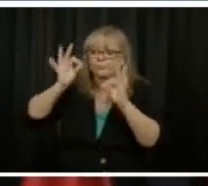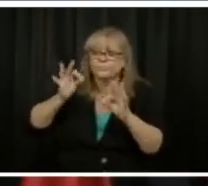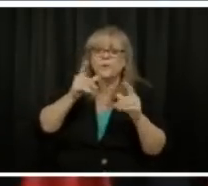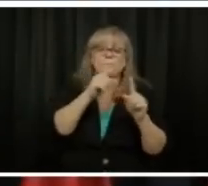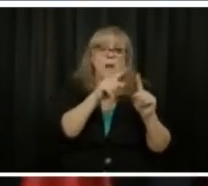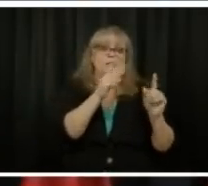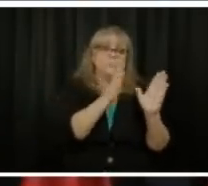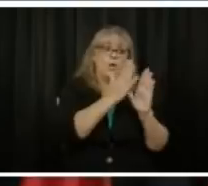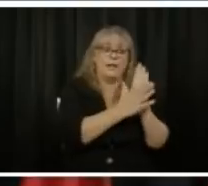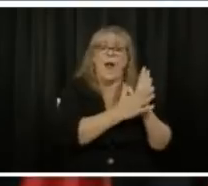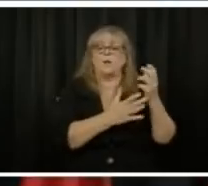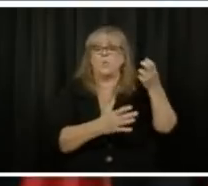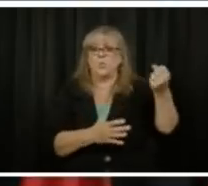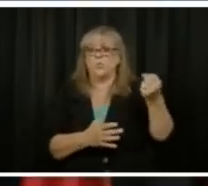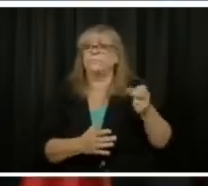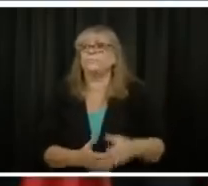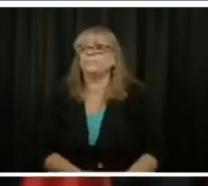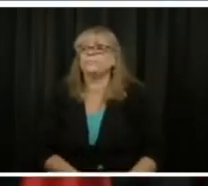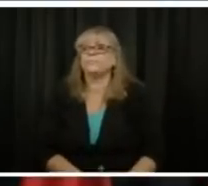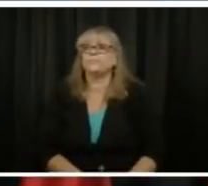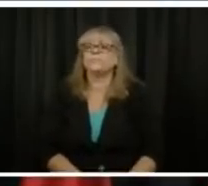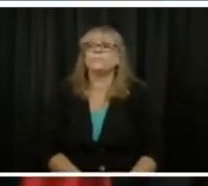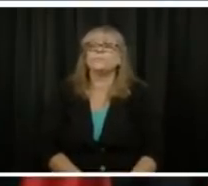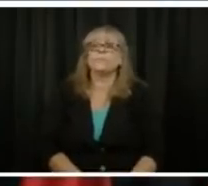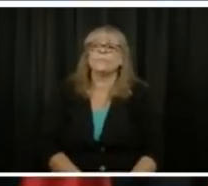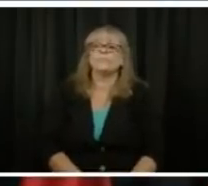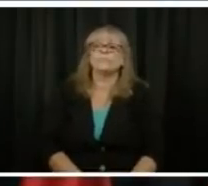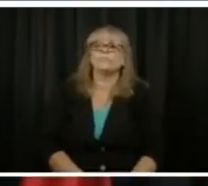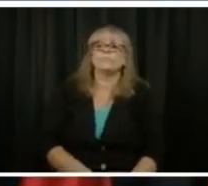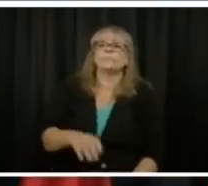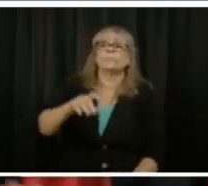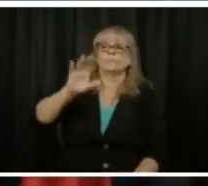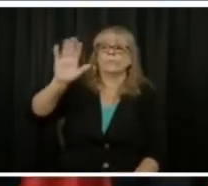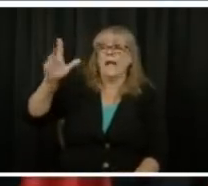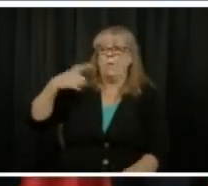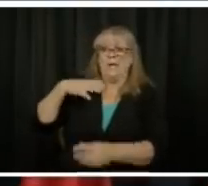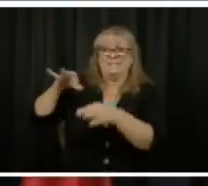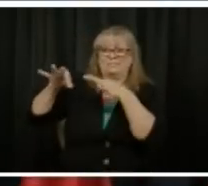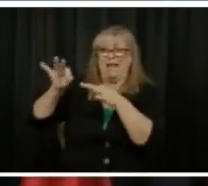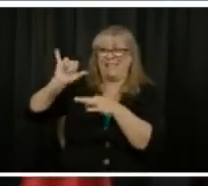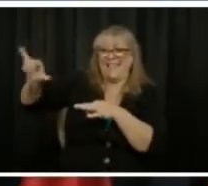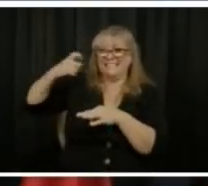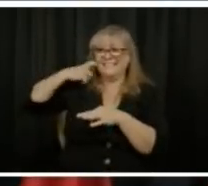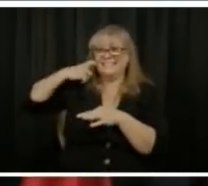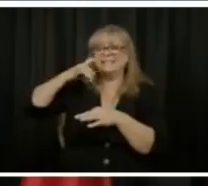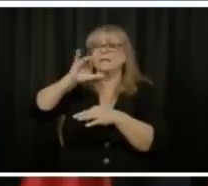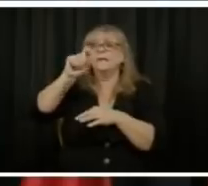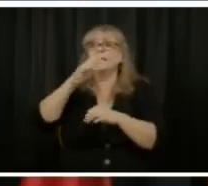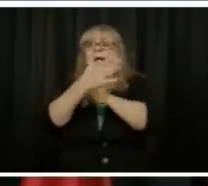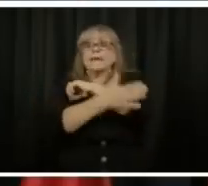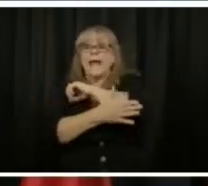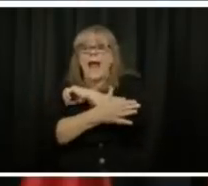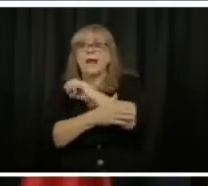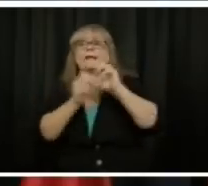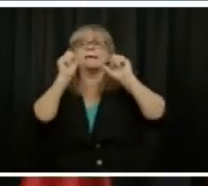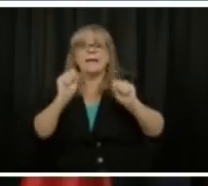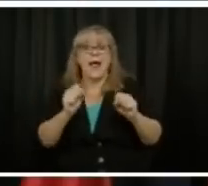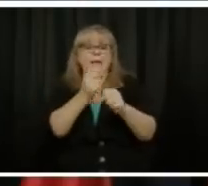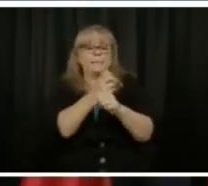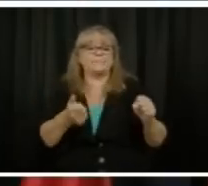So this is kind of an example of that local flexibility. So the counties can just go back to the safer at home, or they can have their own mitigation plan. And much of the state is in safer at